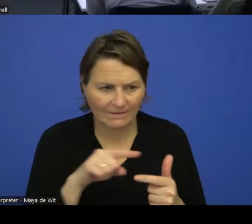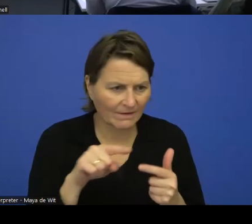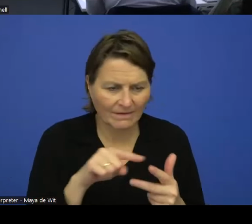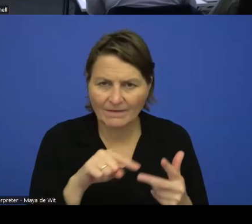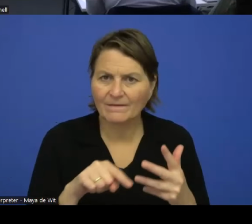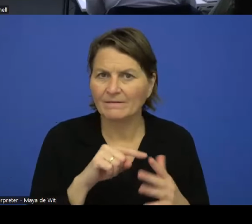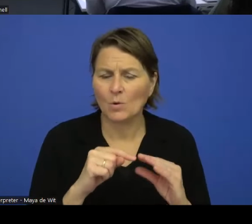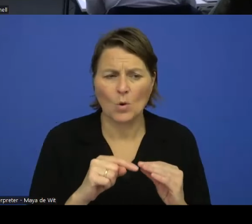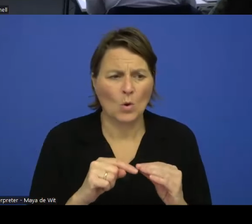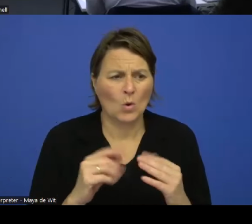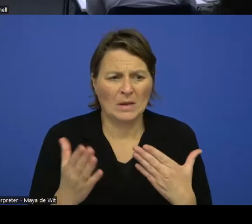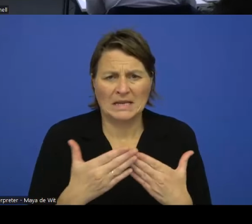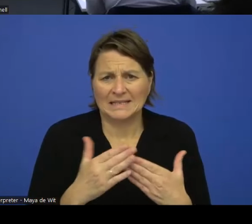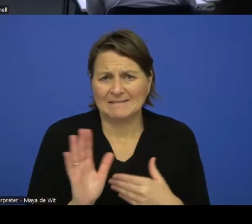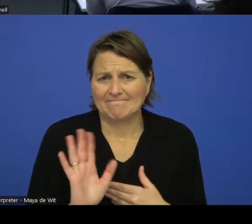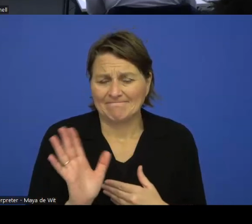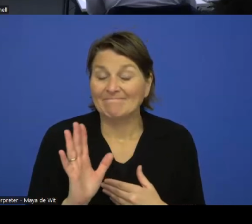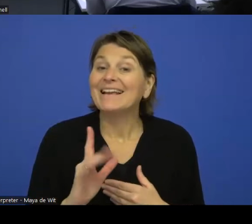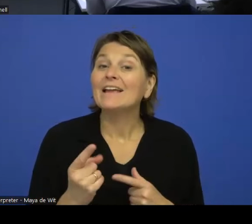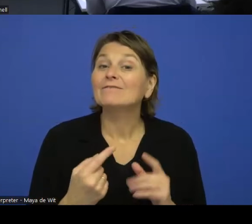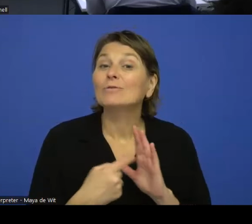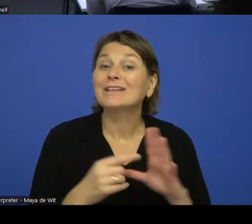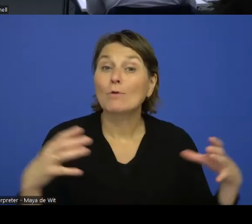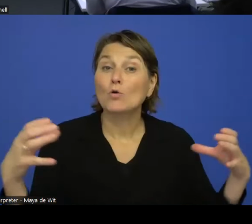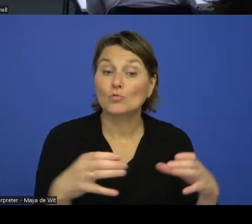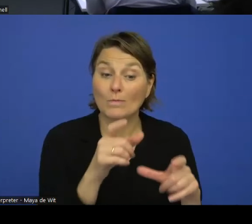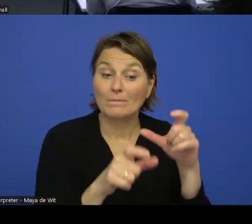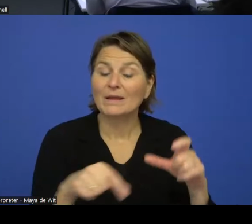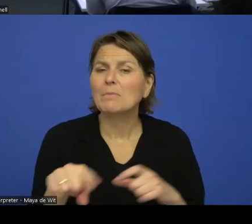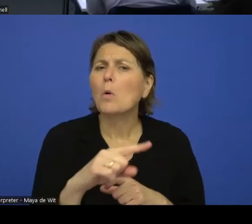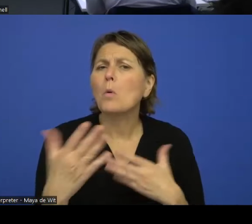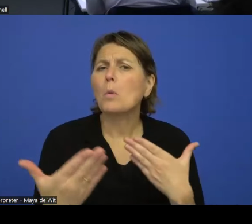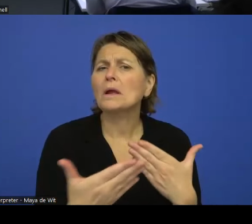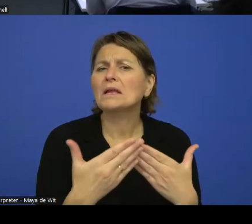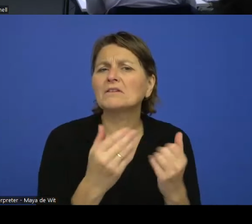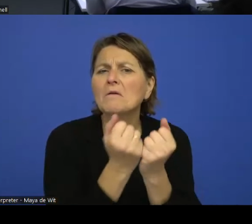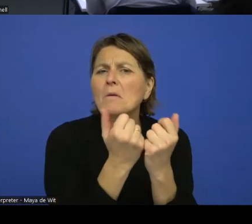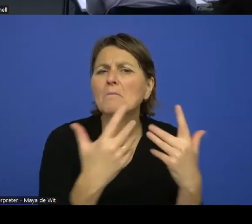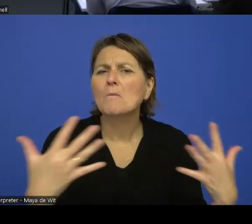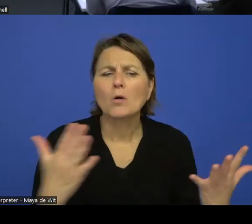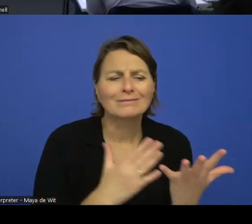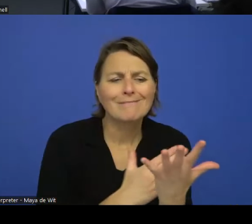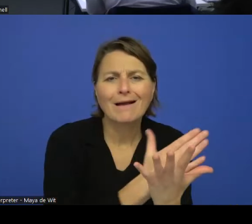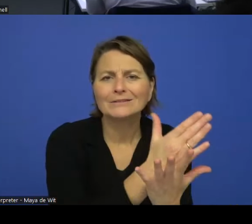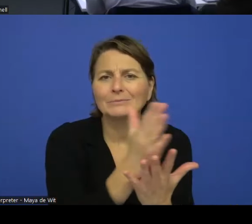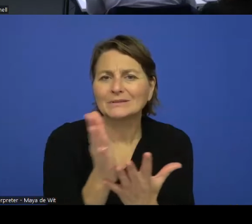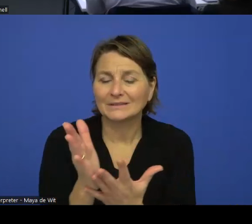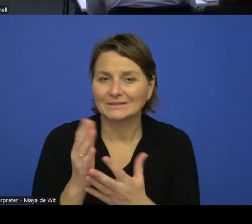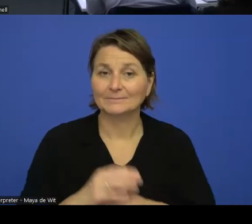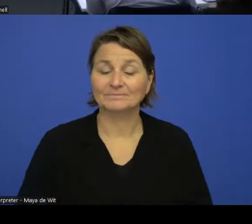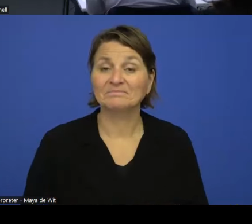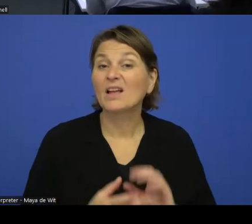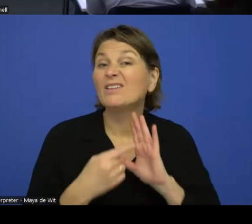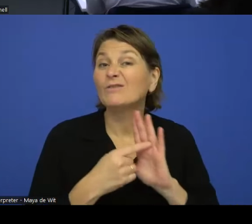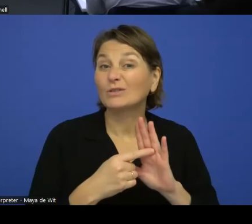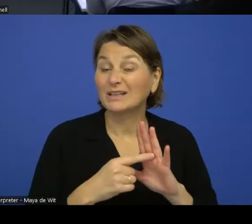got, when you have groups of people, it's easier to have multiple groups of expertise. You're going to get into, okay, how do we manage the social dynamics and